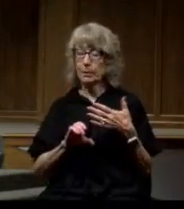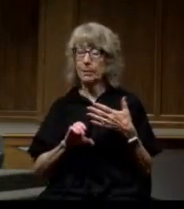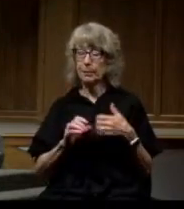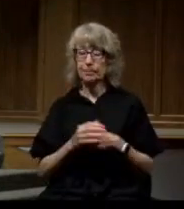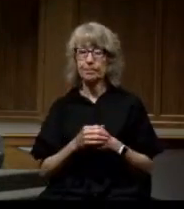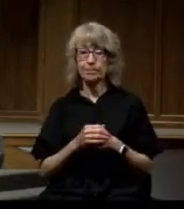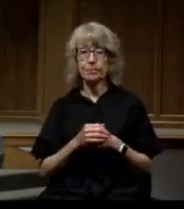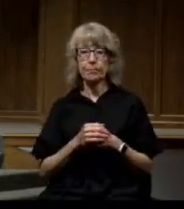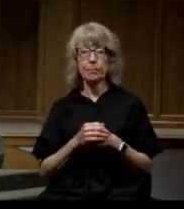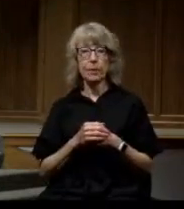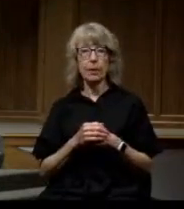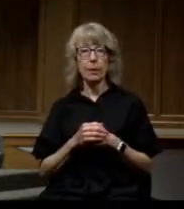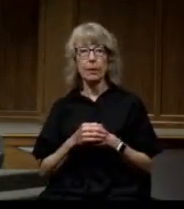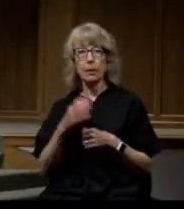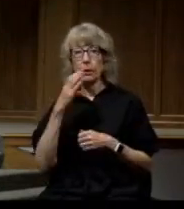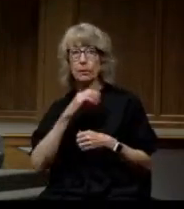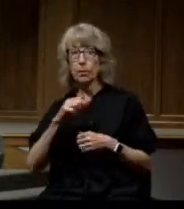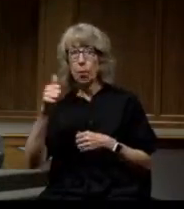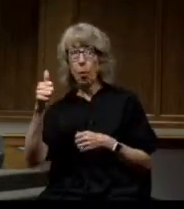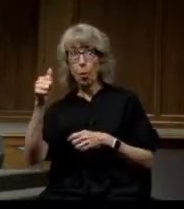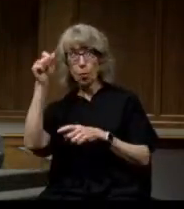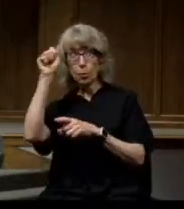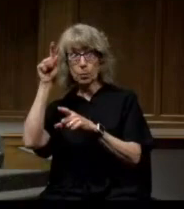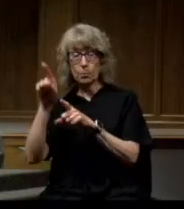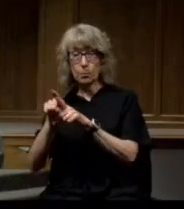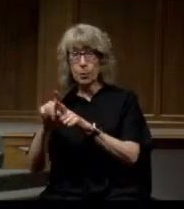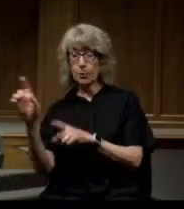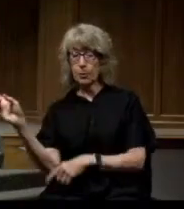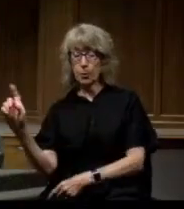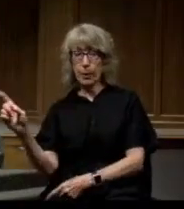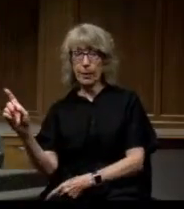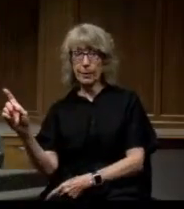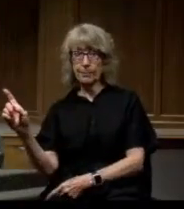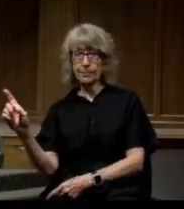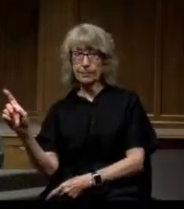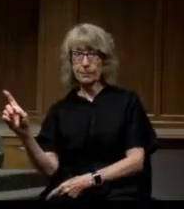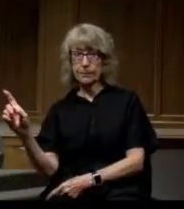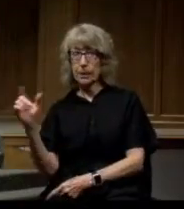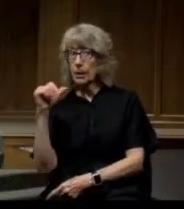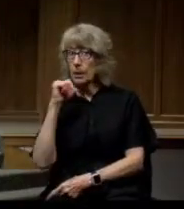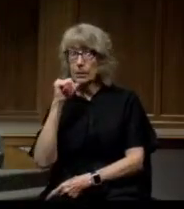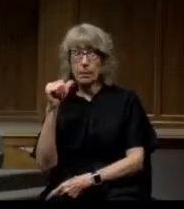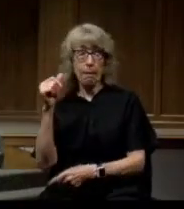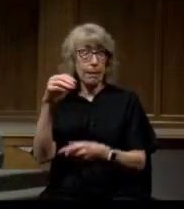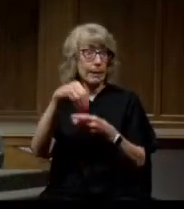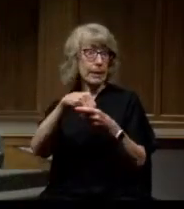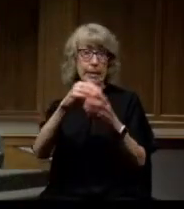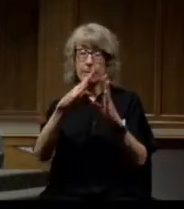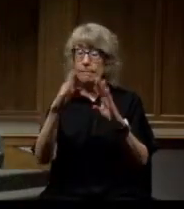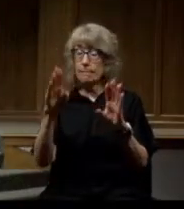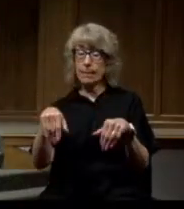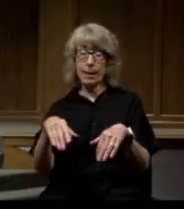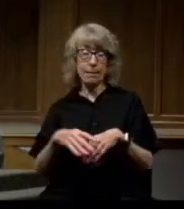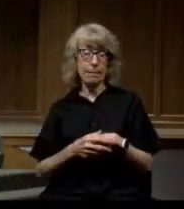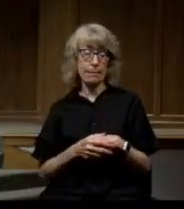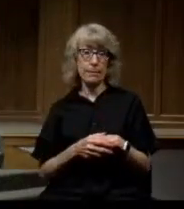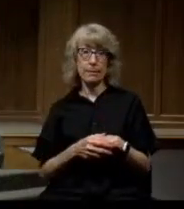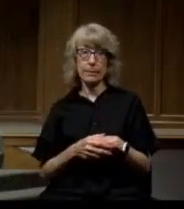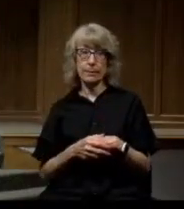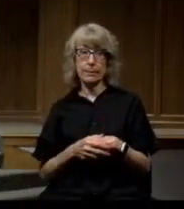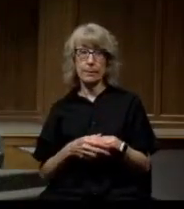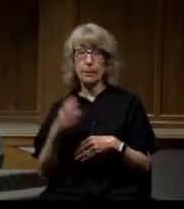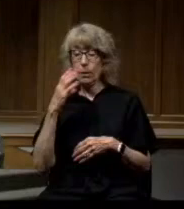Well, he's not in the father's house. So the older brother is actually supposed to be the one that's closest to the